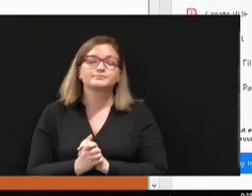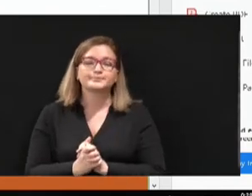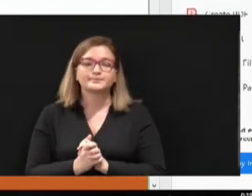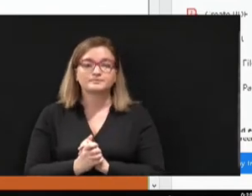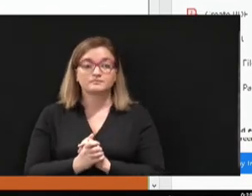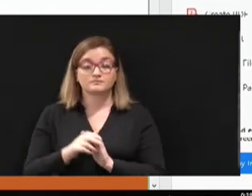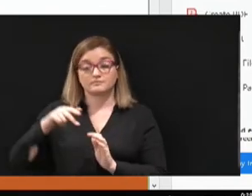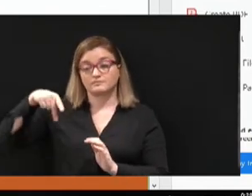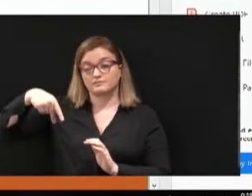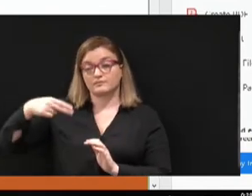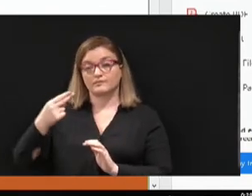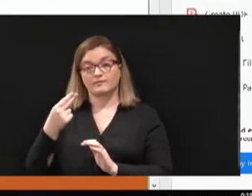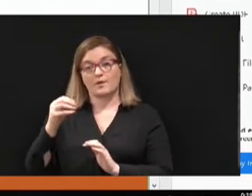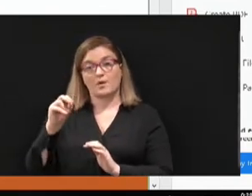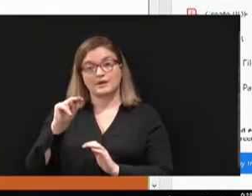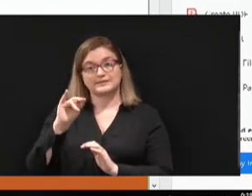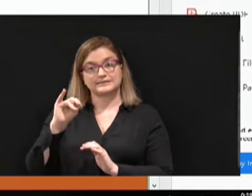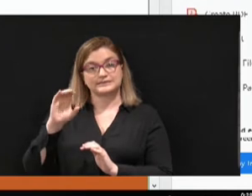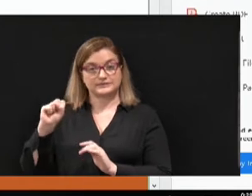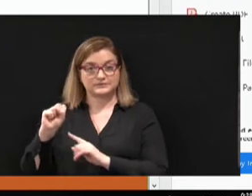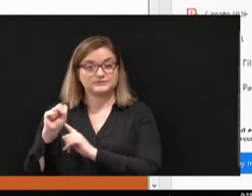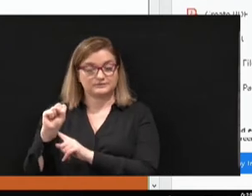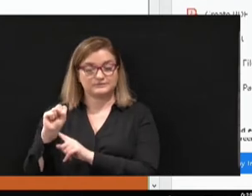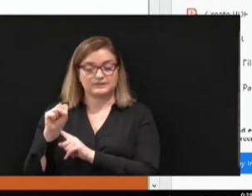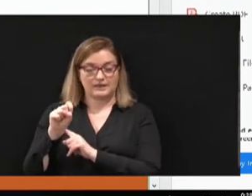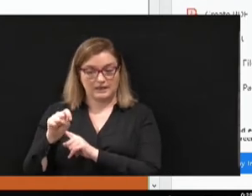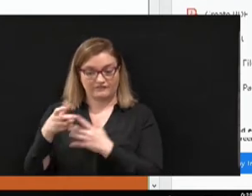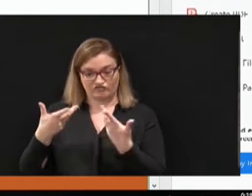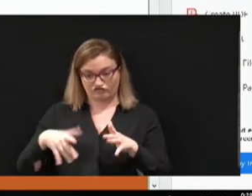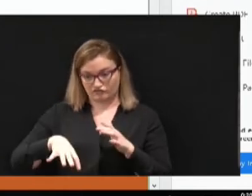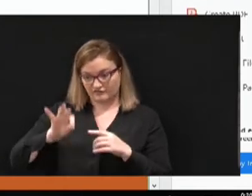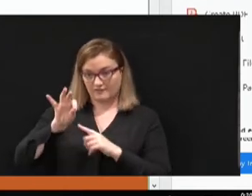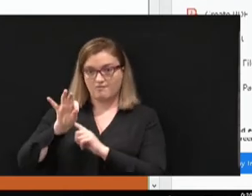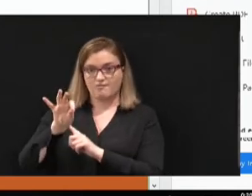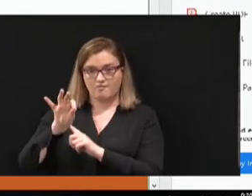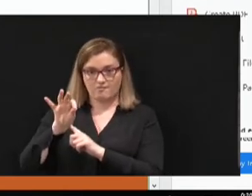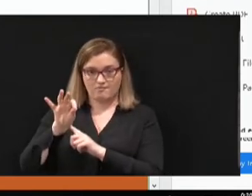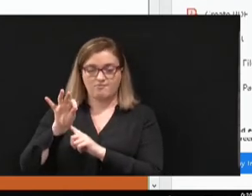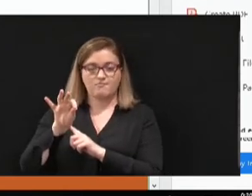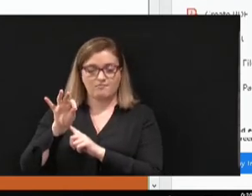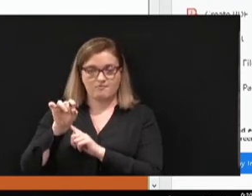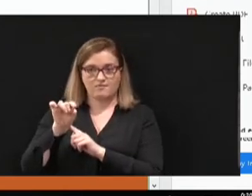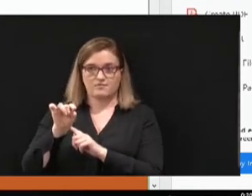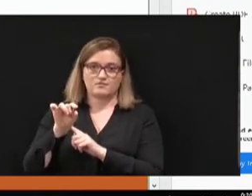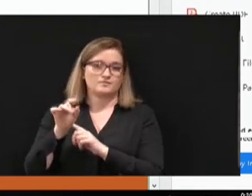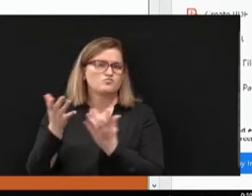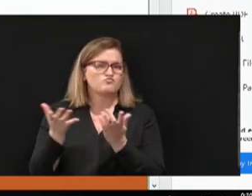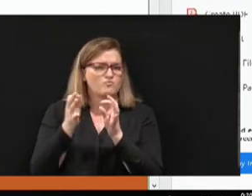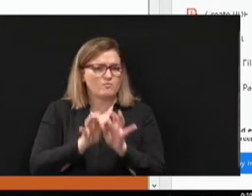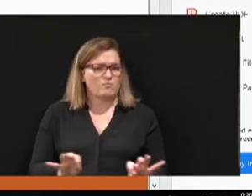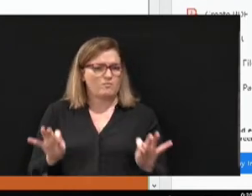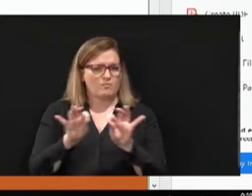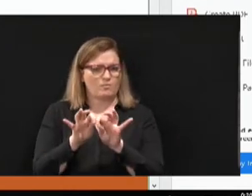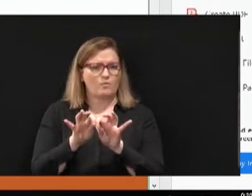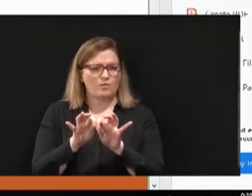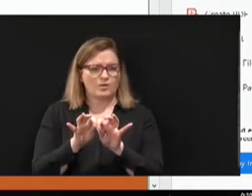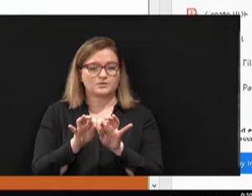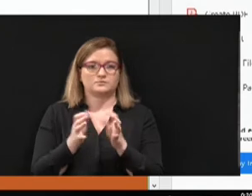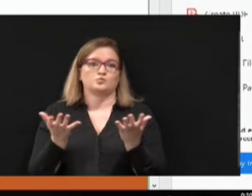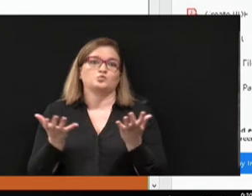Phonics, they found, more than anything, is what really,